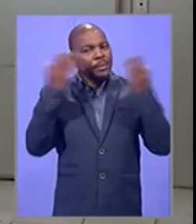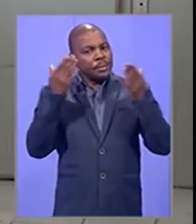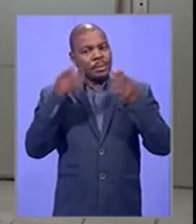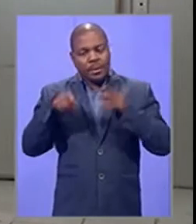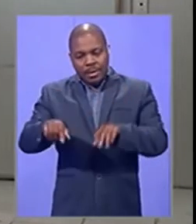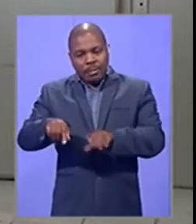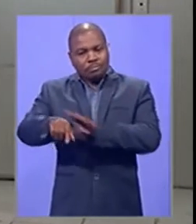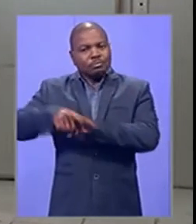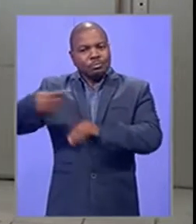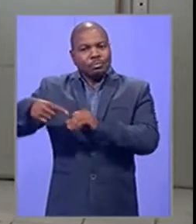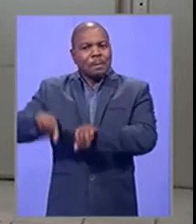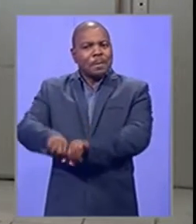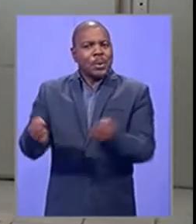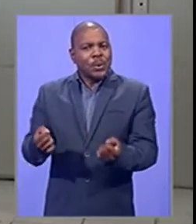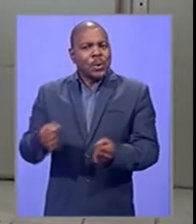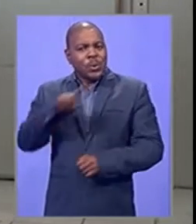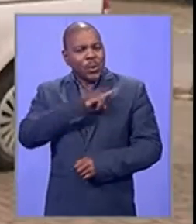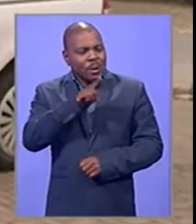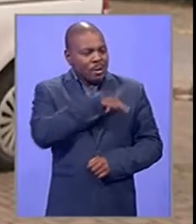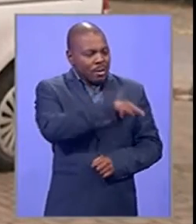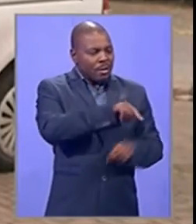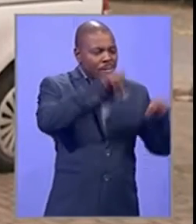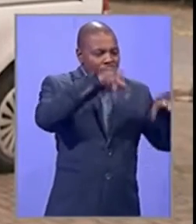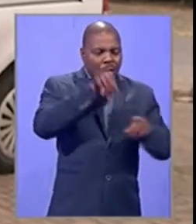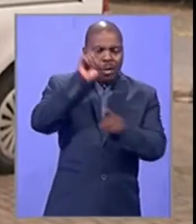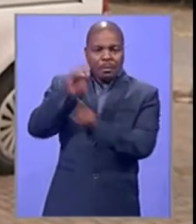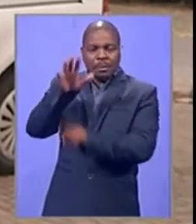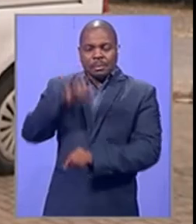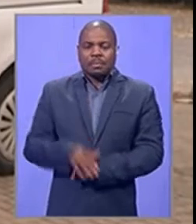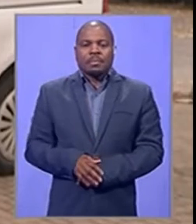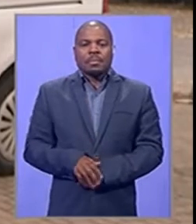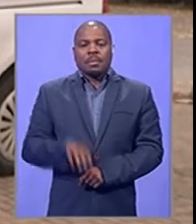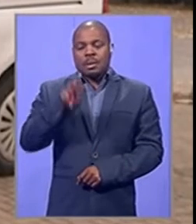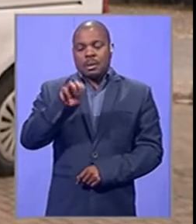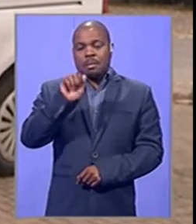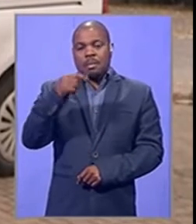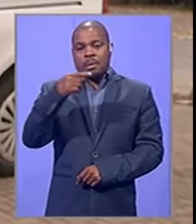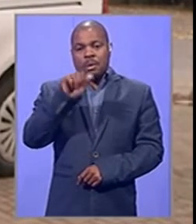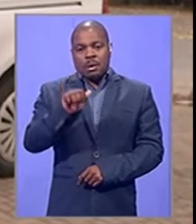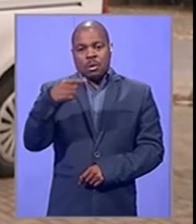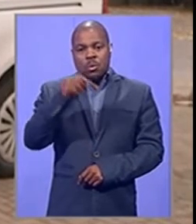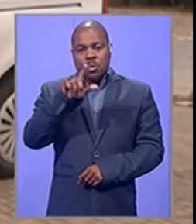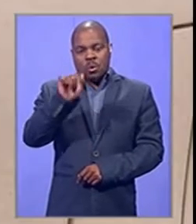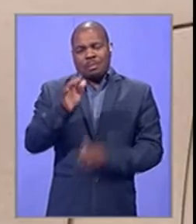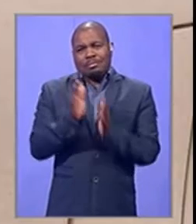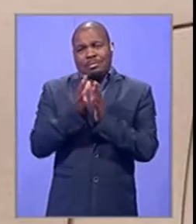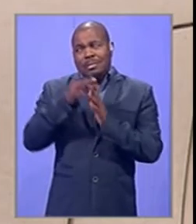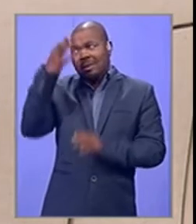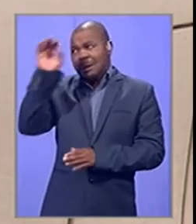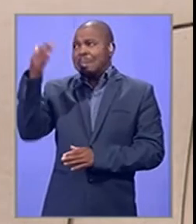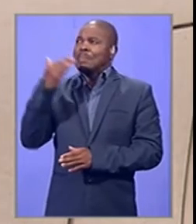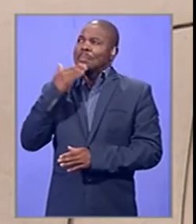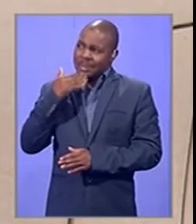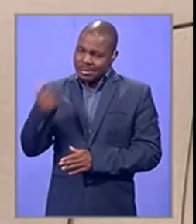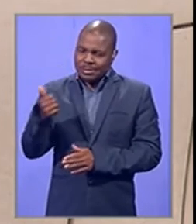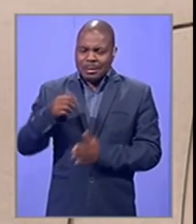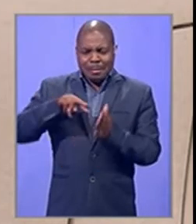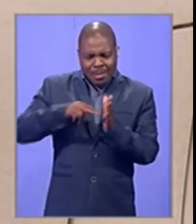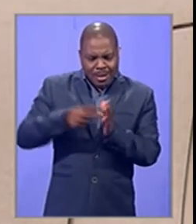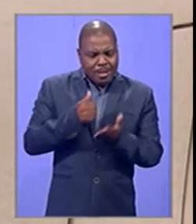generator is broken down because of the on and off. Magagula o dirile boikuelo go puso go tla ka bonako ka leano le le ka